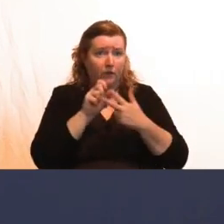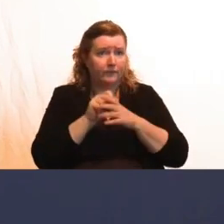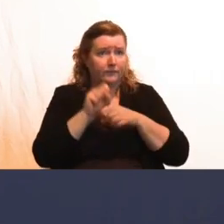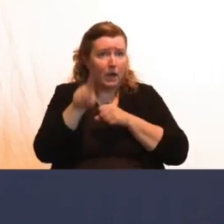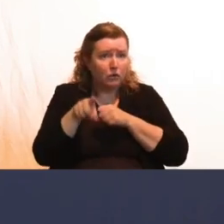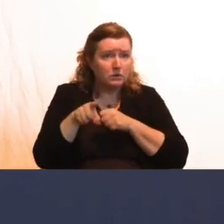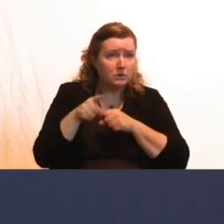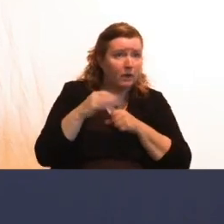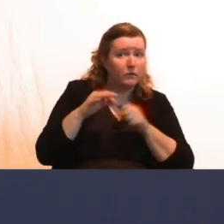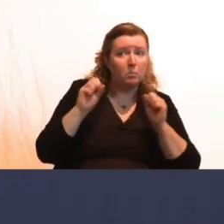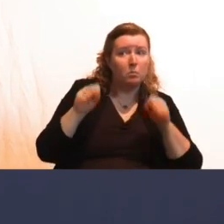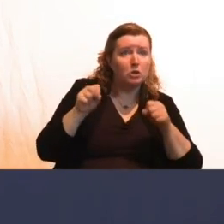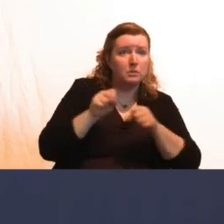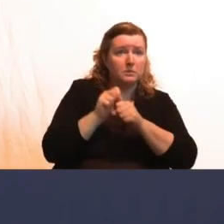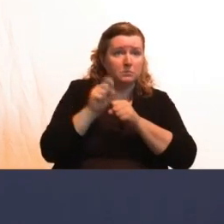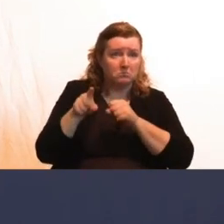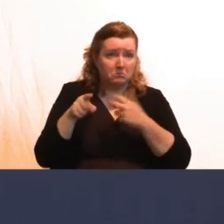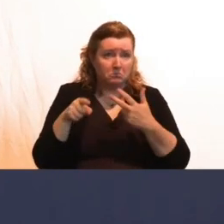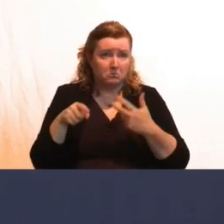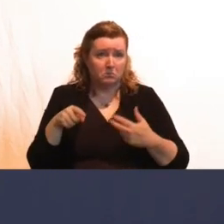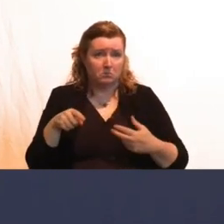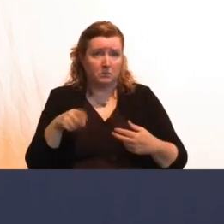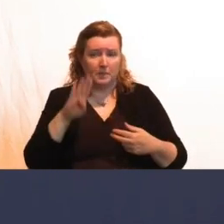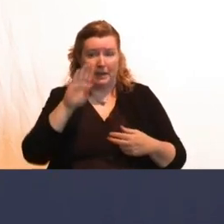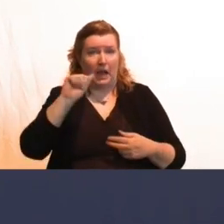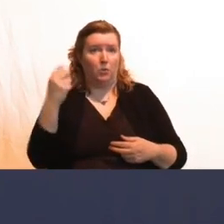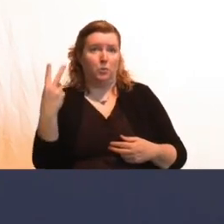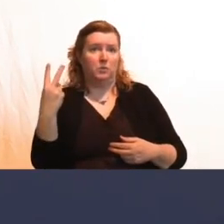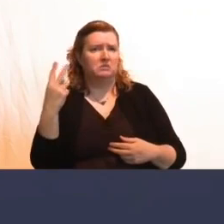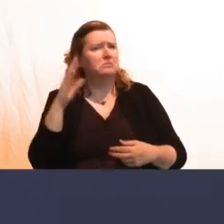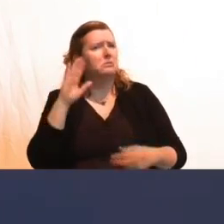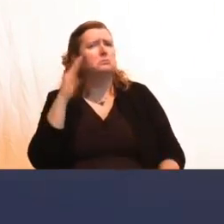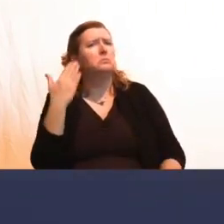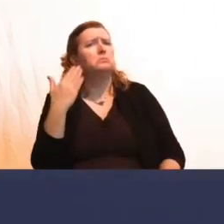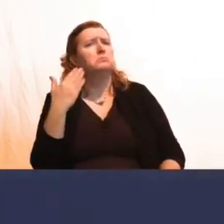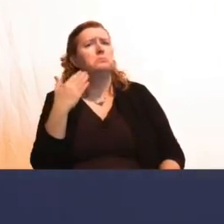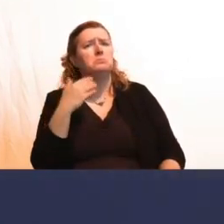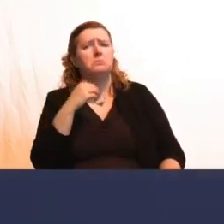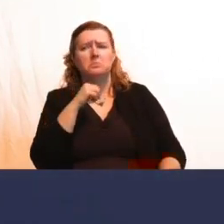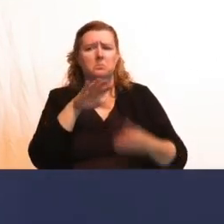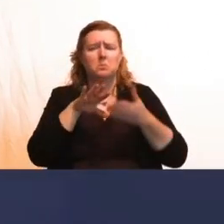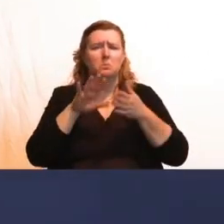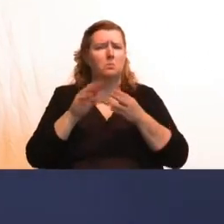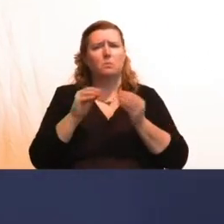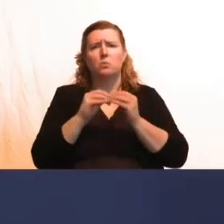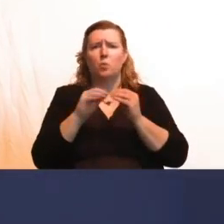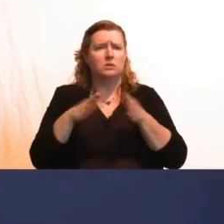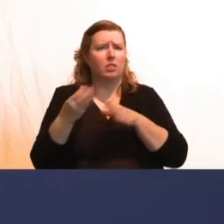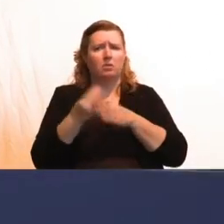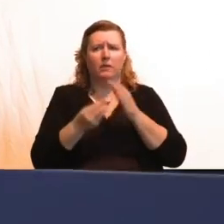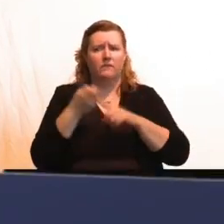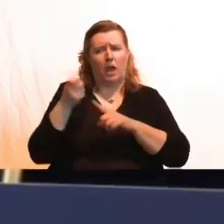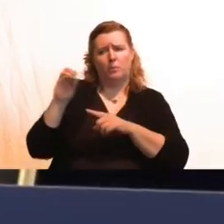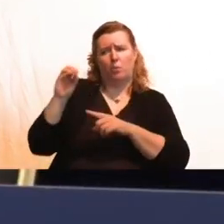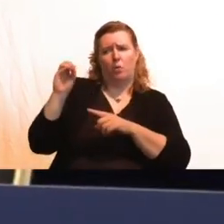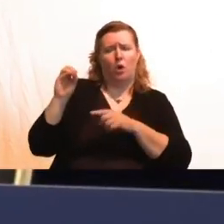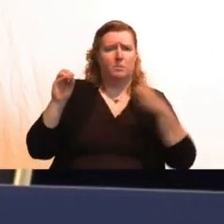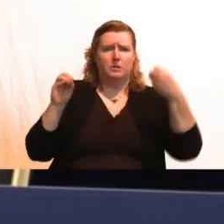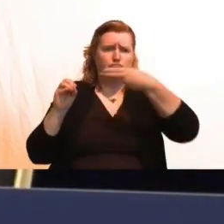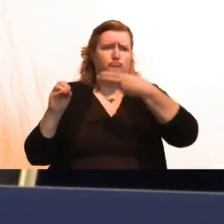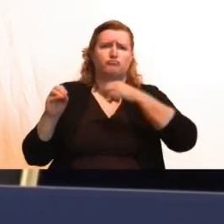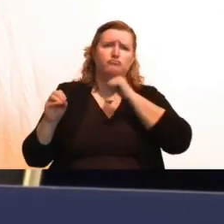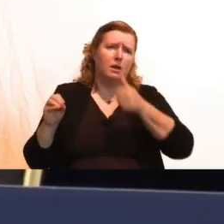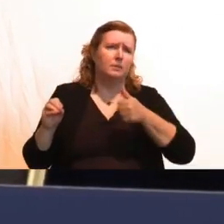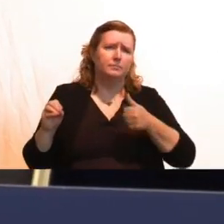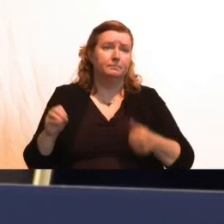Omicron, thank God, but anything else you want to add to that? I just want to remind all leaders, particularly school leaders,